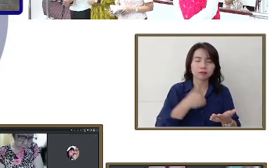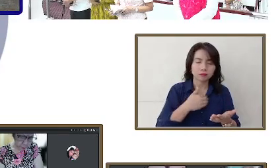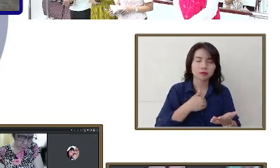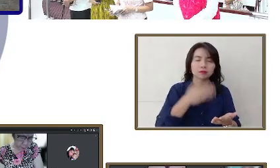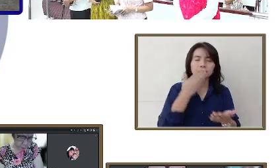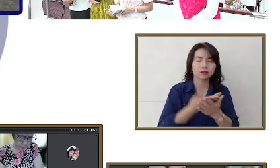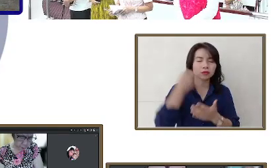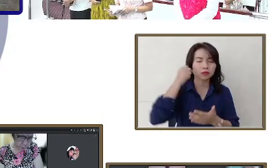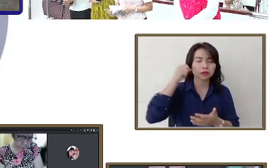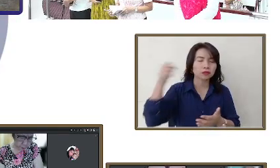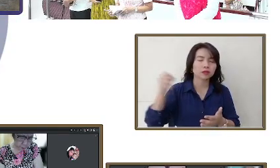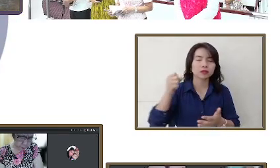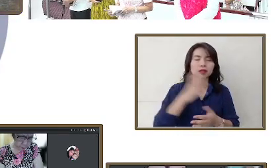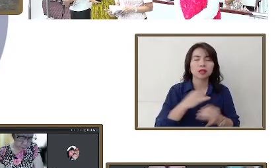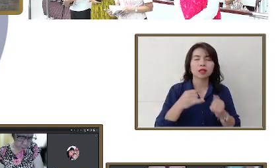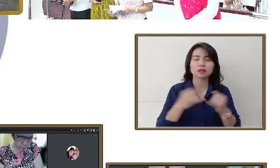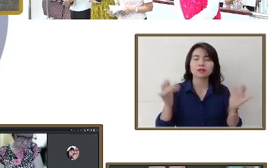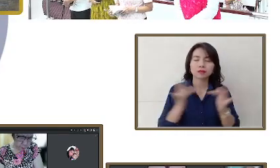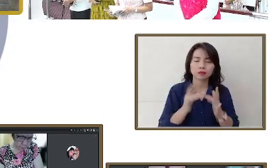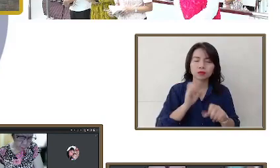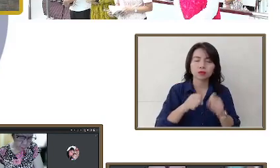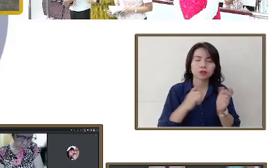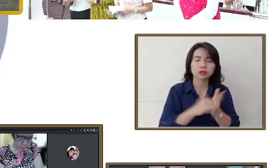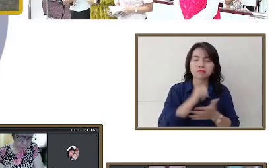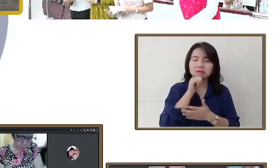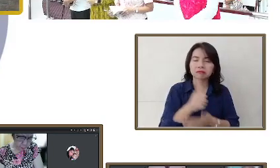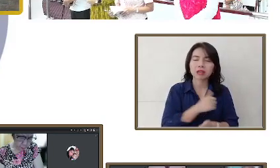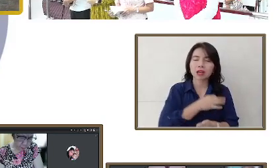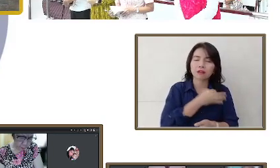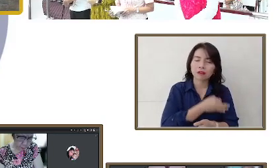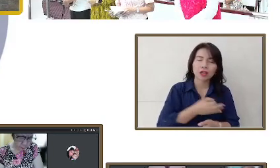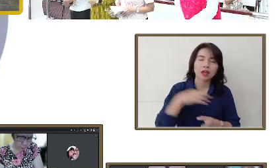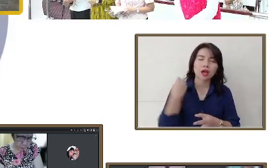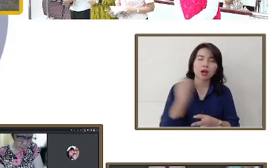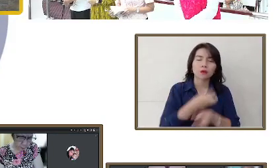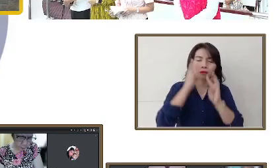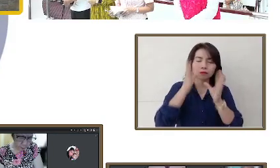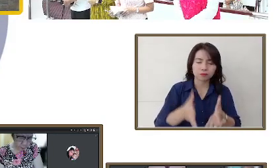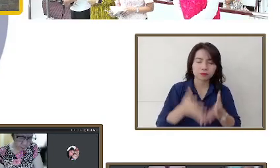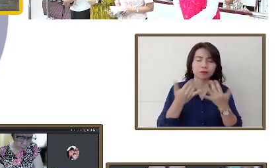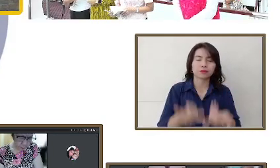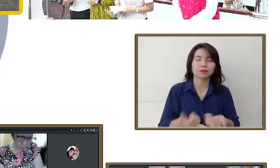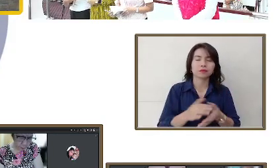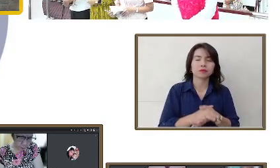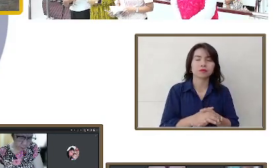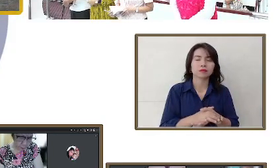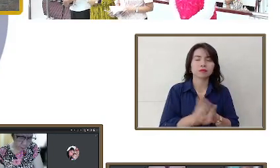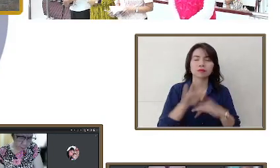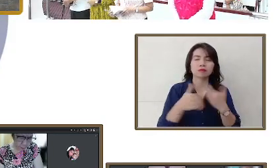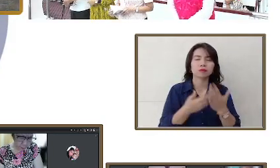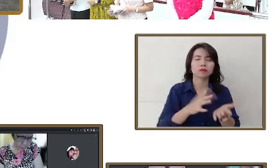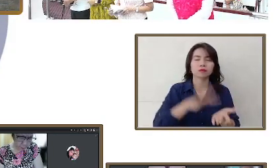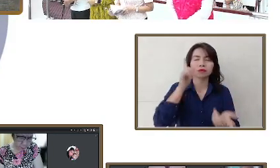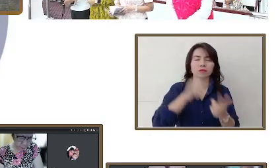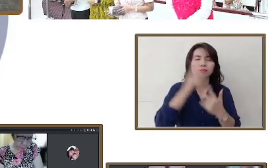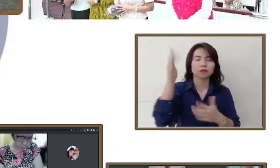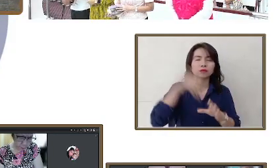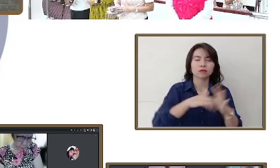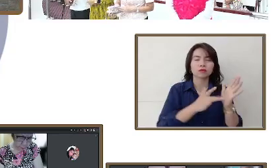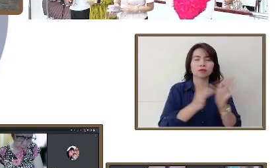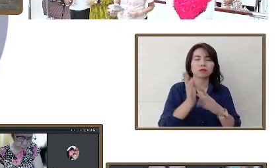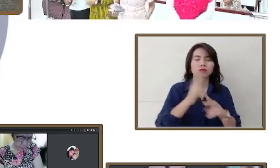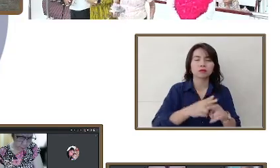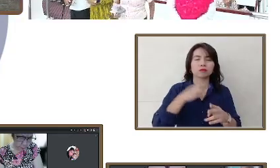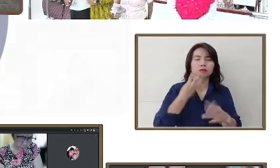internet connection so that it will not affect our stations worldwide and nationwide, O God. All the glory belongs to you. In Jesus' name we